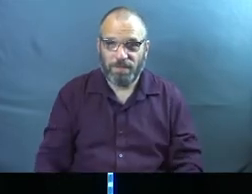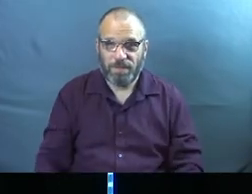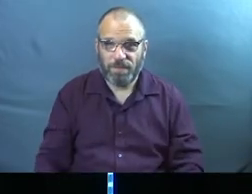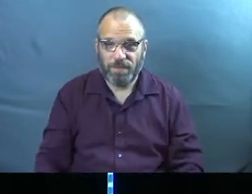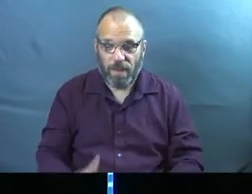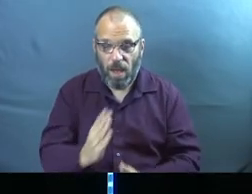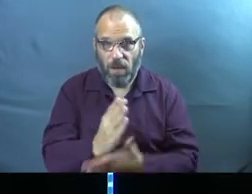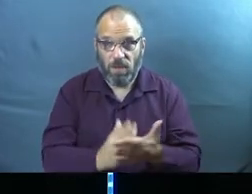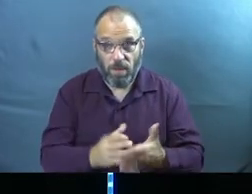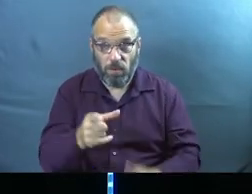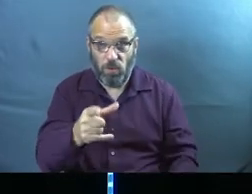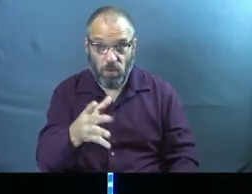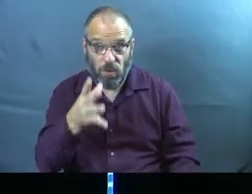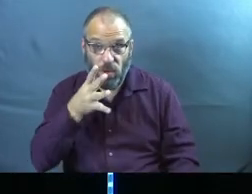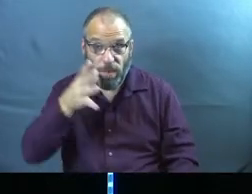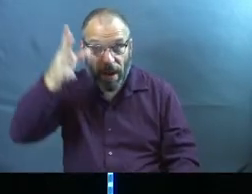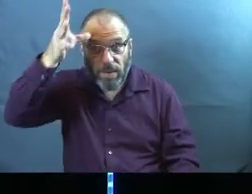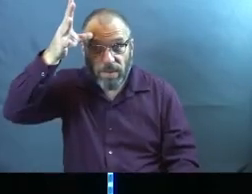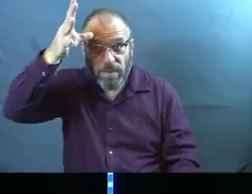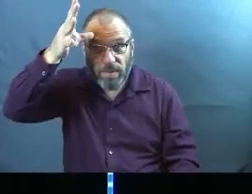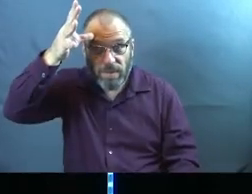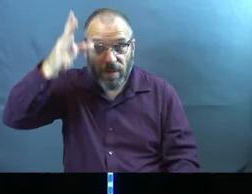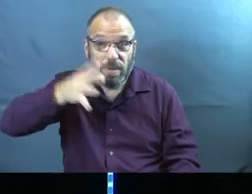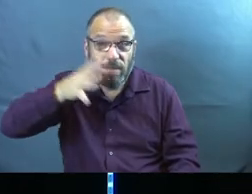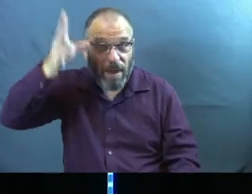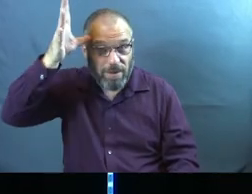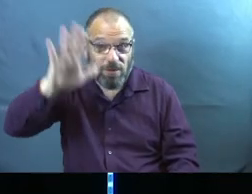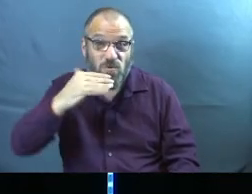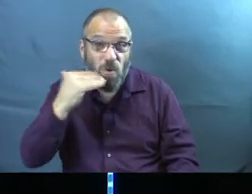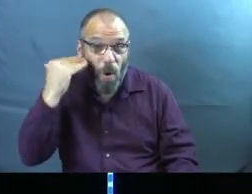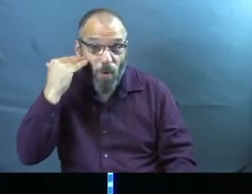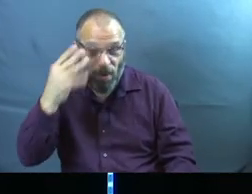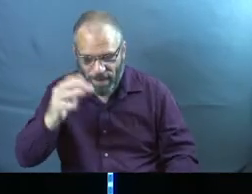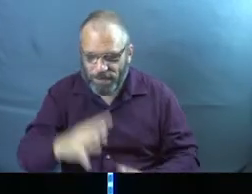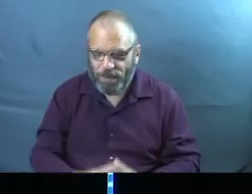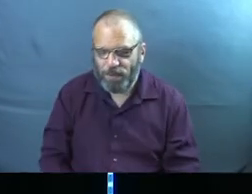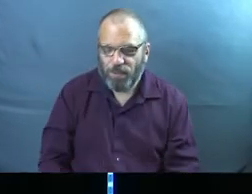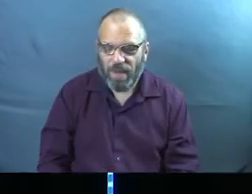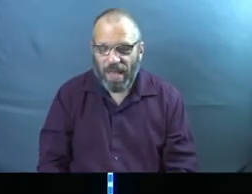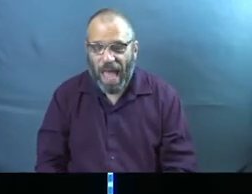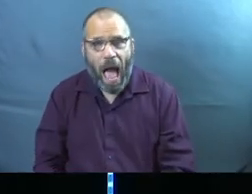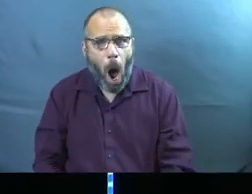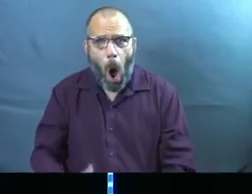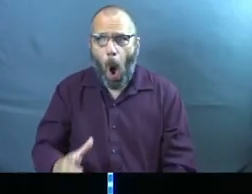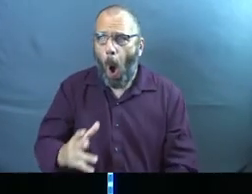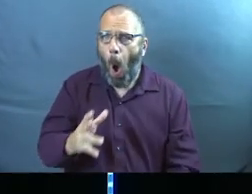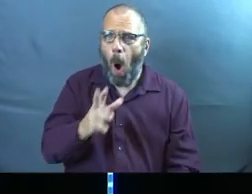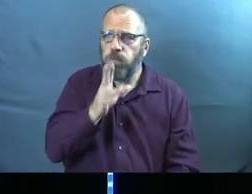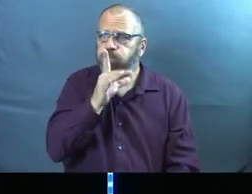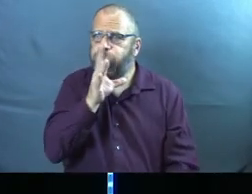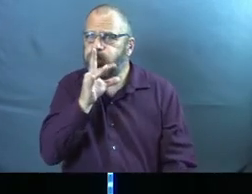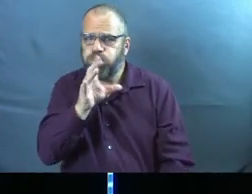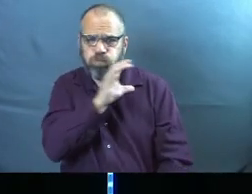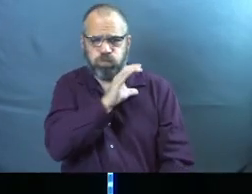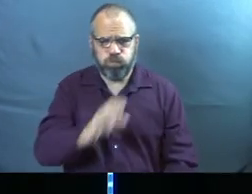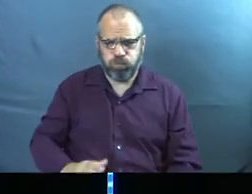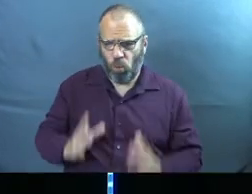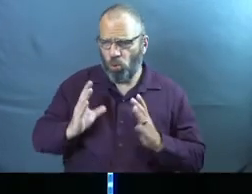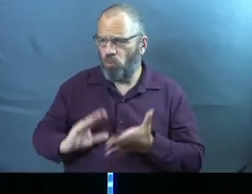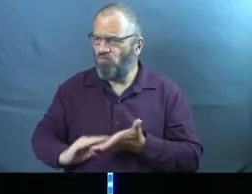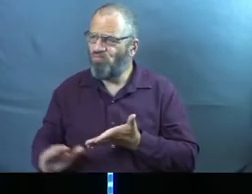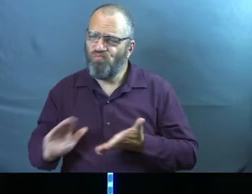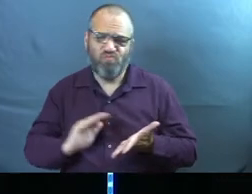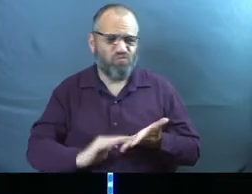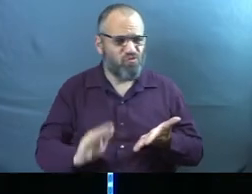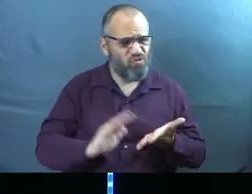And some of us are parents, and we're in our homes, and we talk a good Christian game, and we talk about how forgiven we are, and we